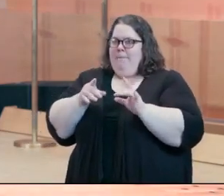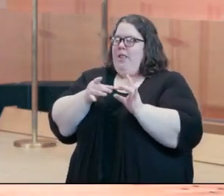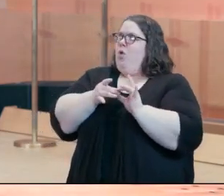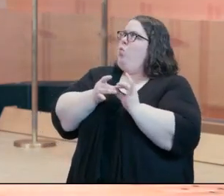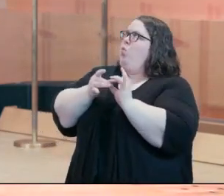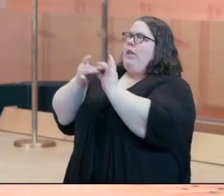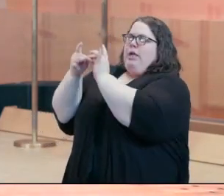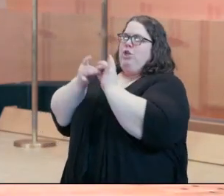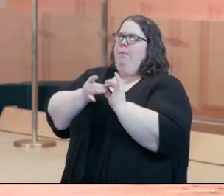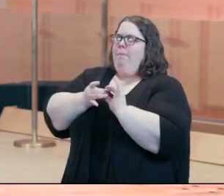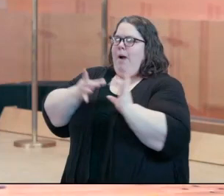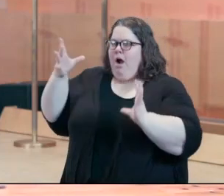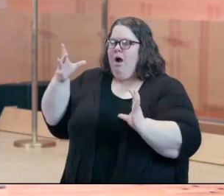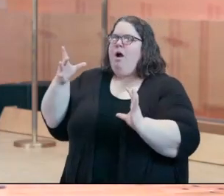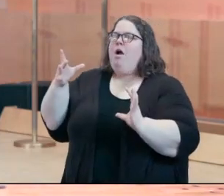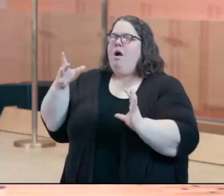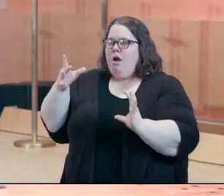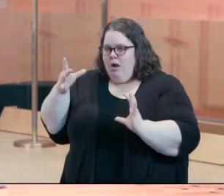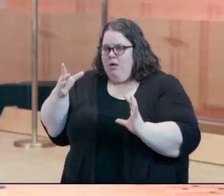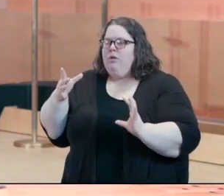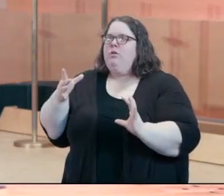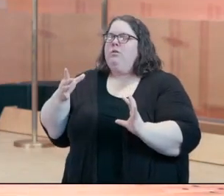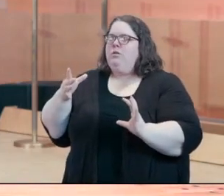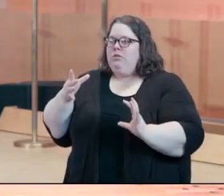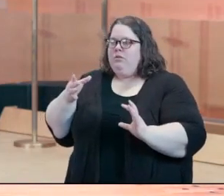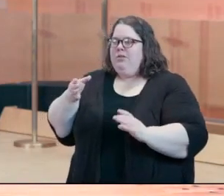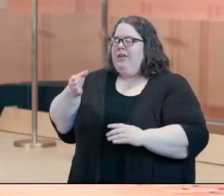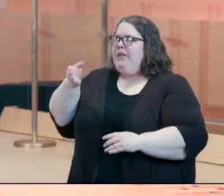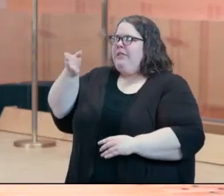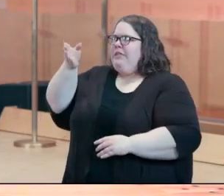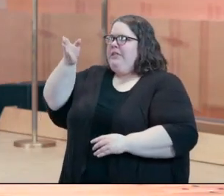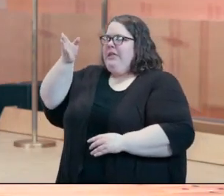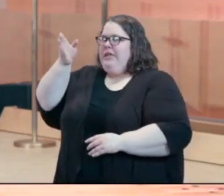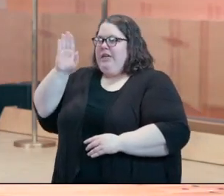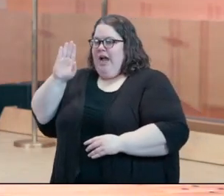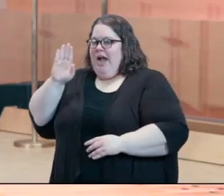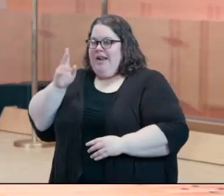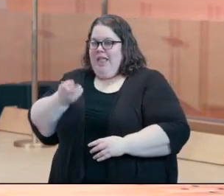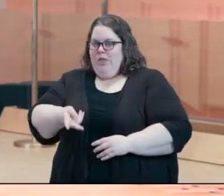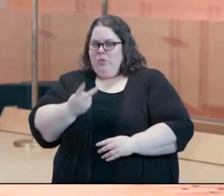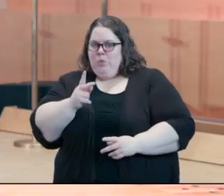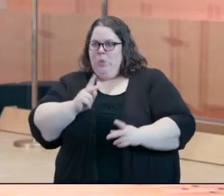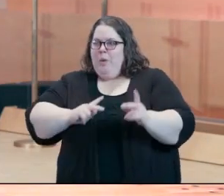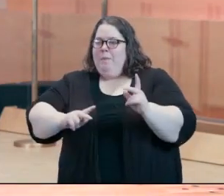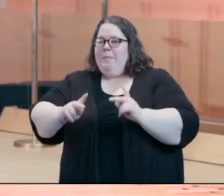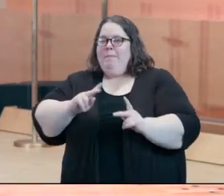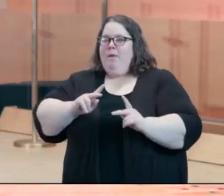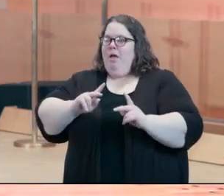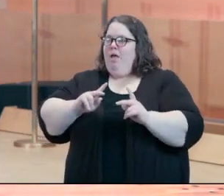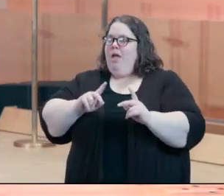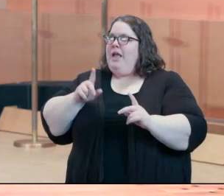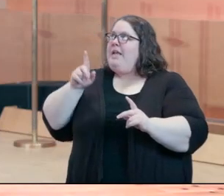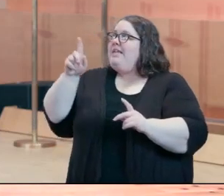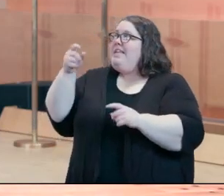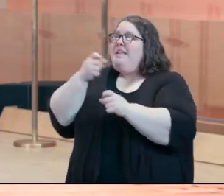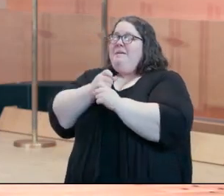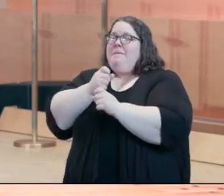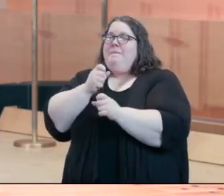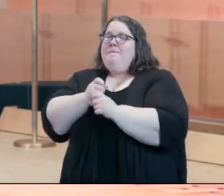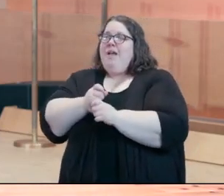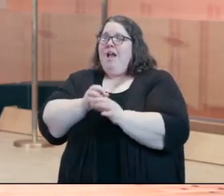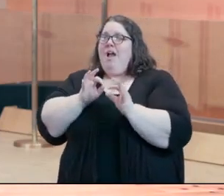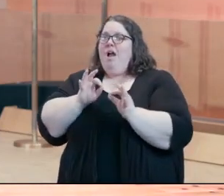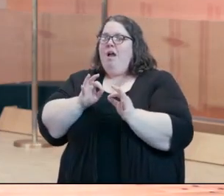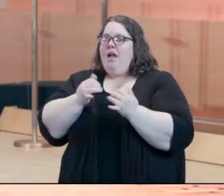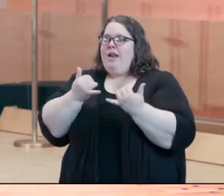The tearing apart of the relationship of God with the crown of his creation, right? Human beings. And I think